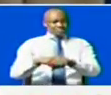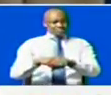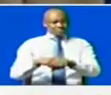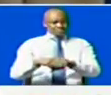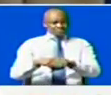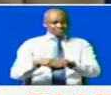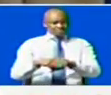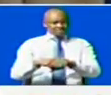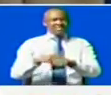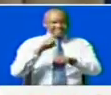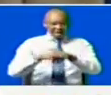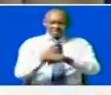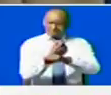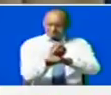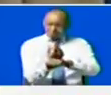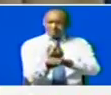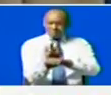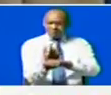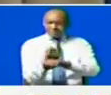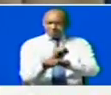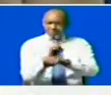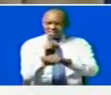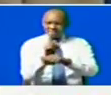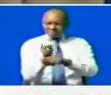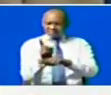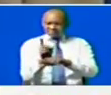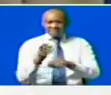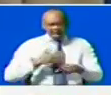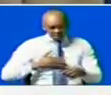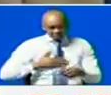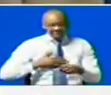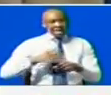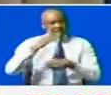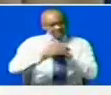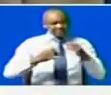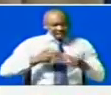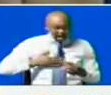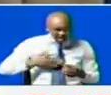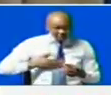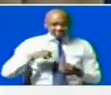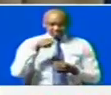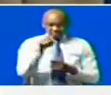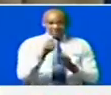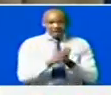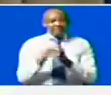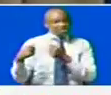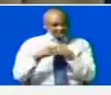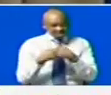Every single time that our nation has been presented with a